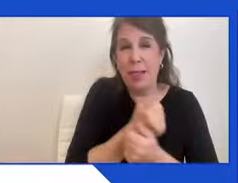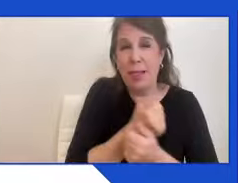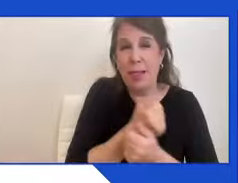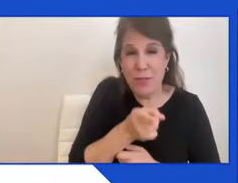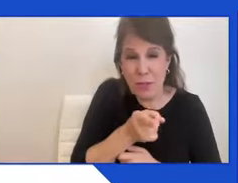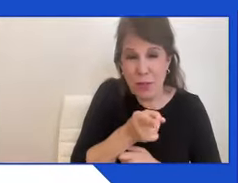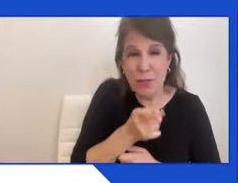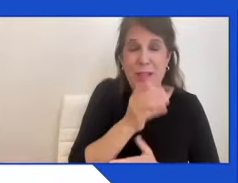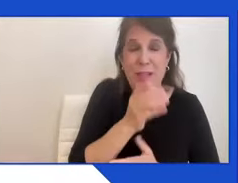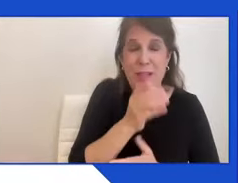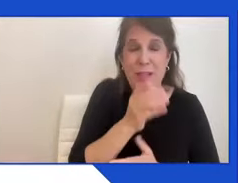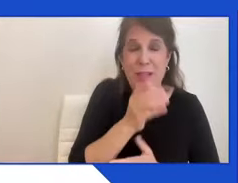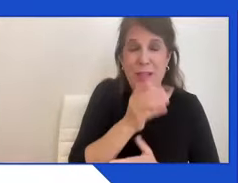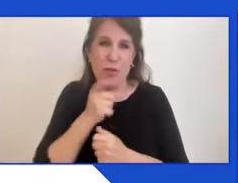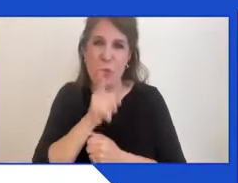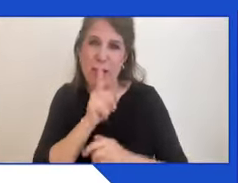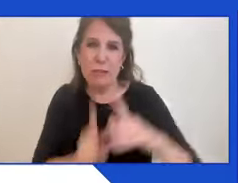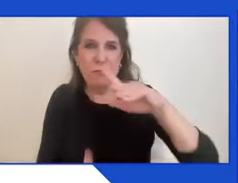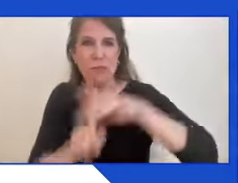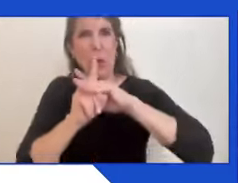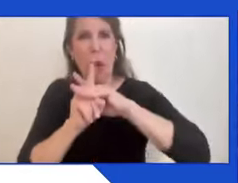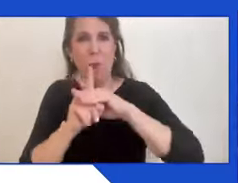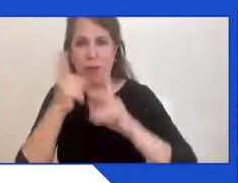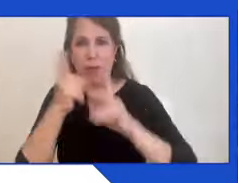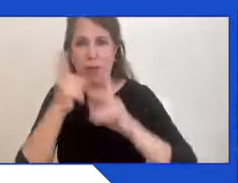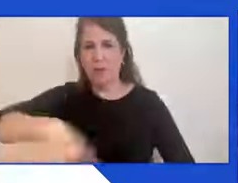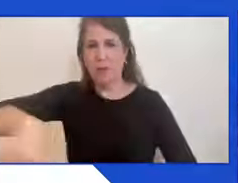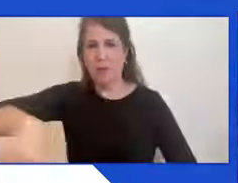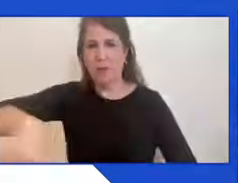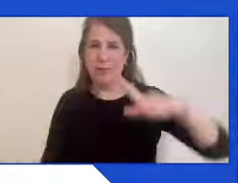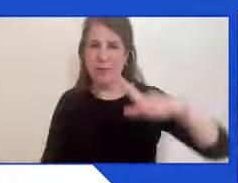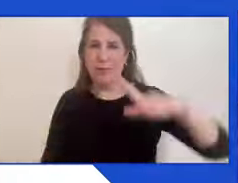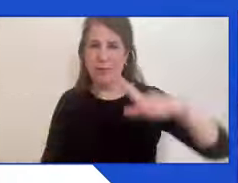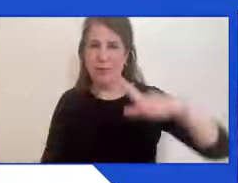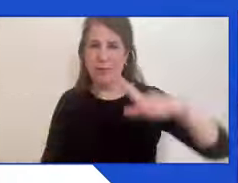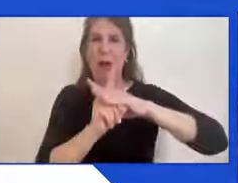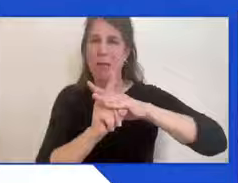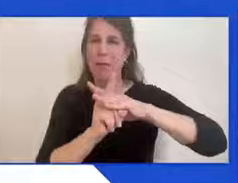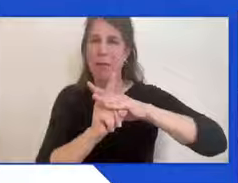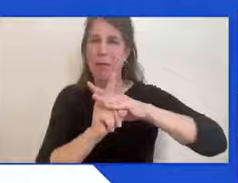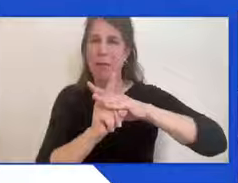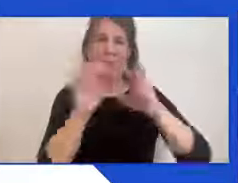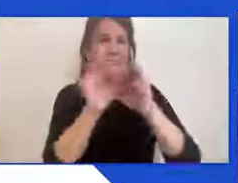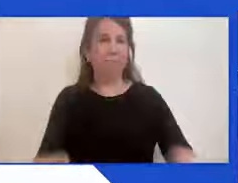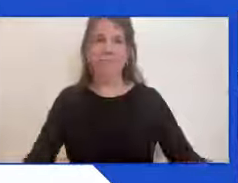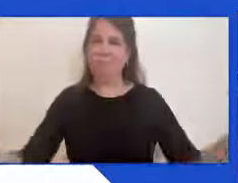show up. You show up, and that makes all the difference.